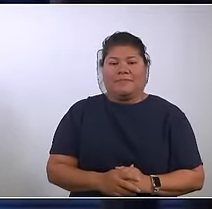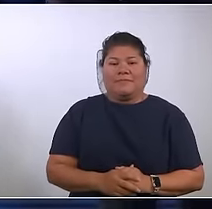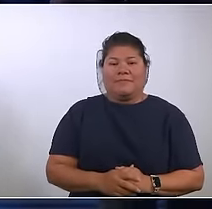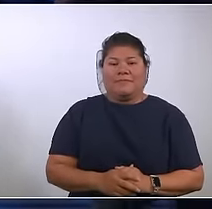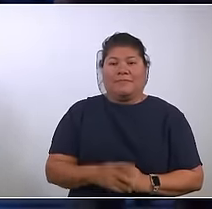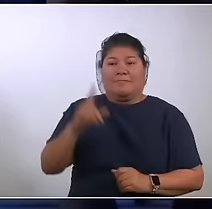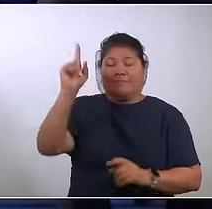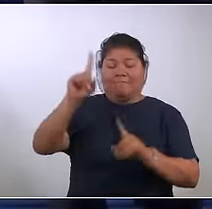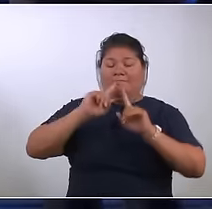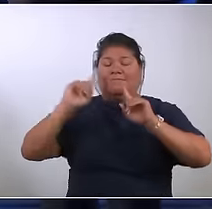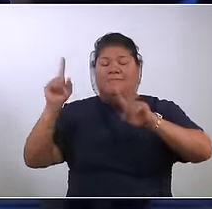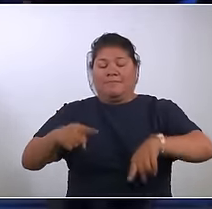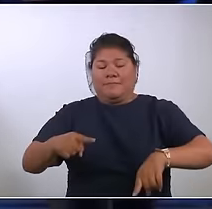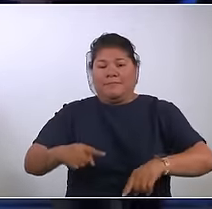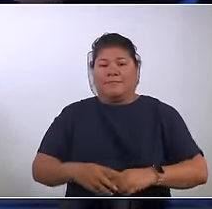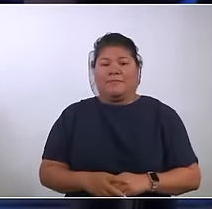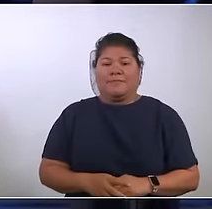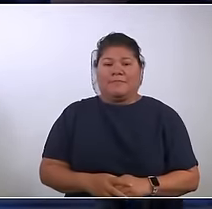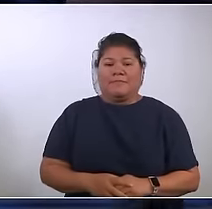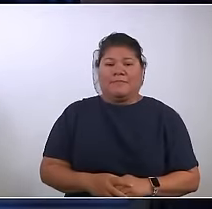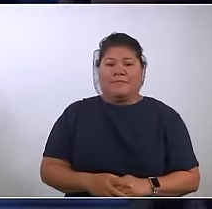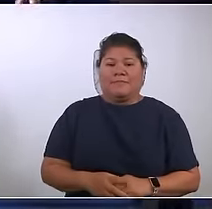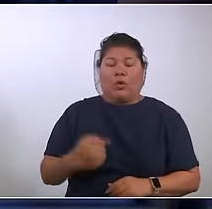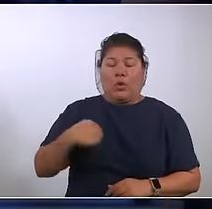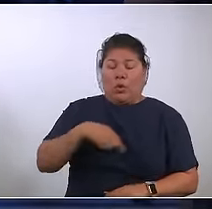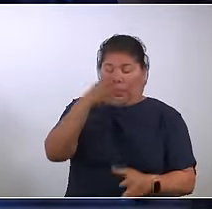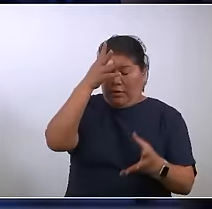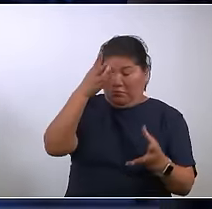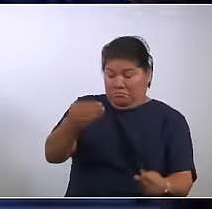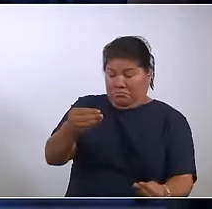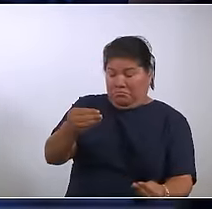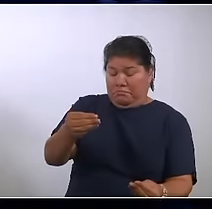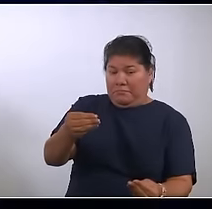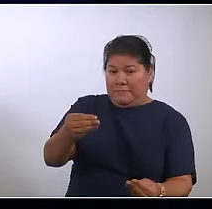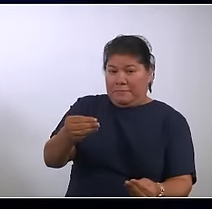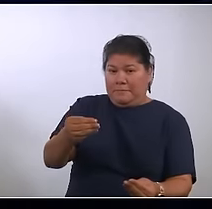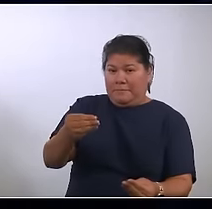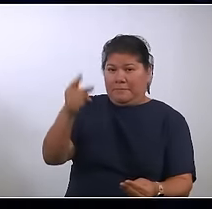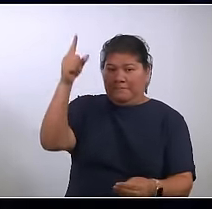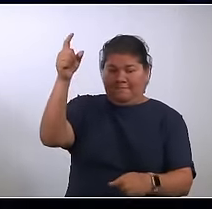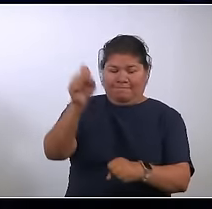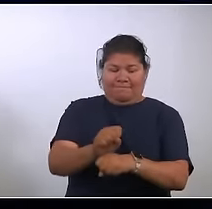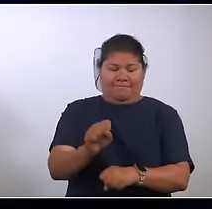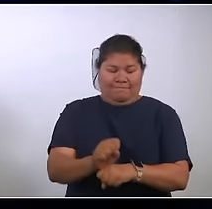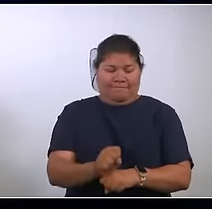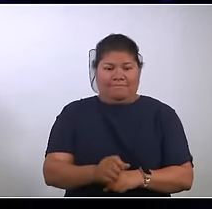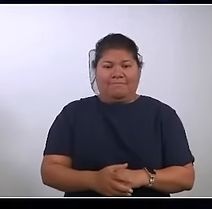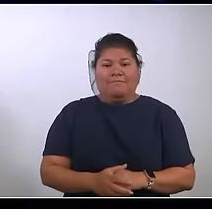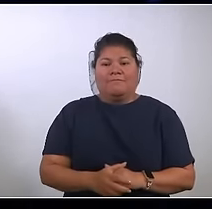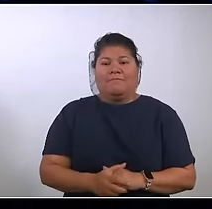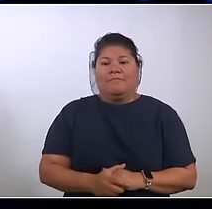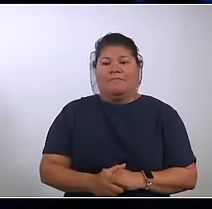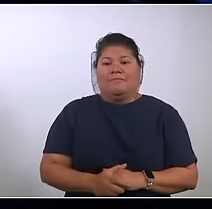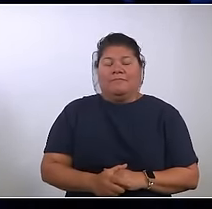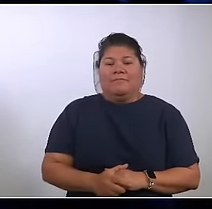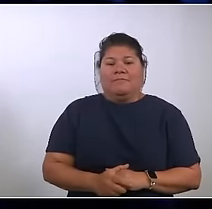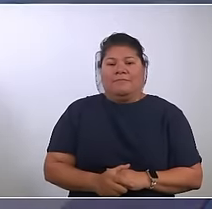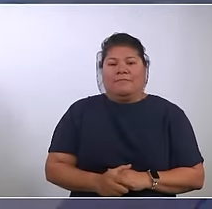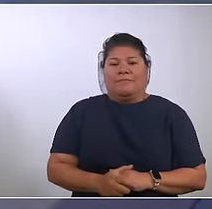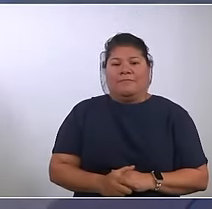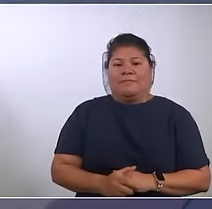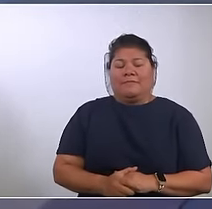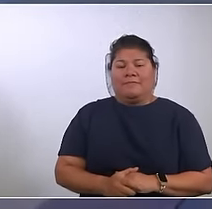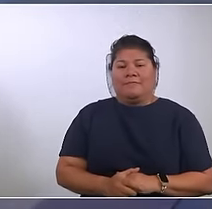He commands. Él manda. We obey. Obedecemos. He works. Él obra.